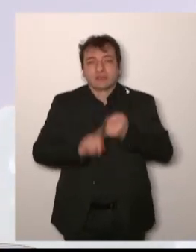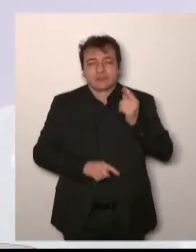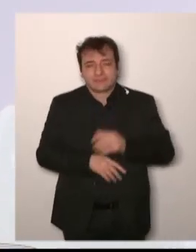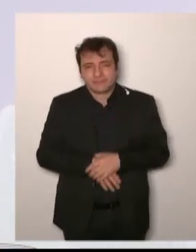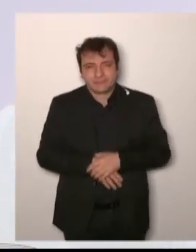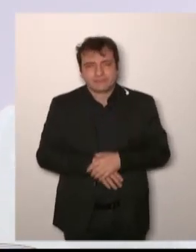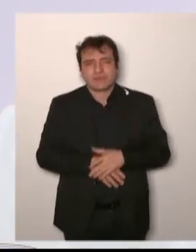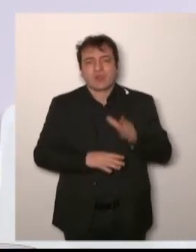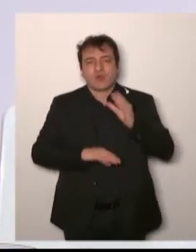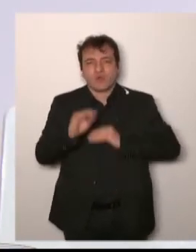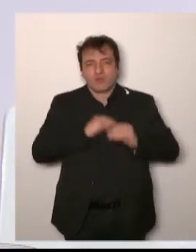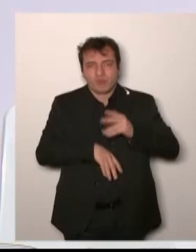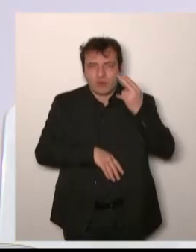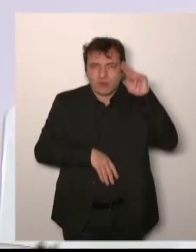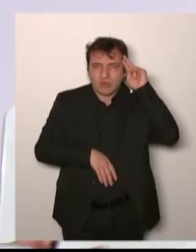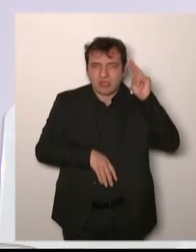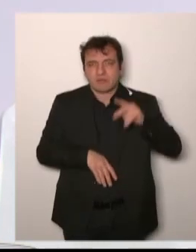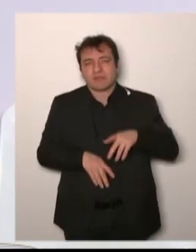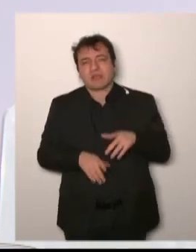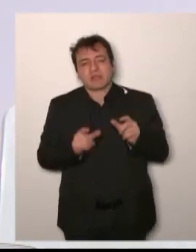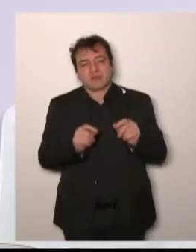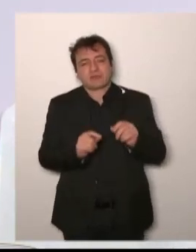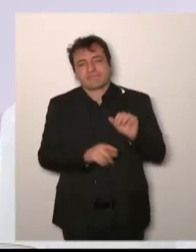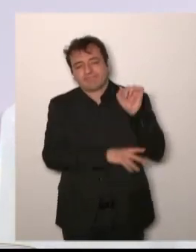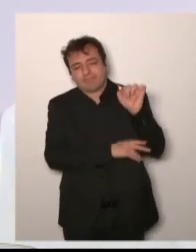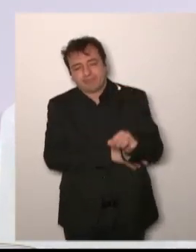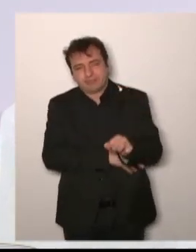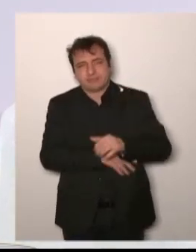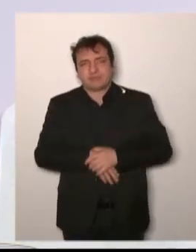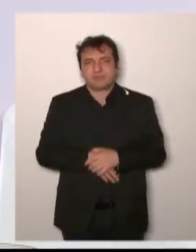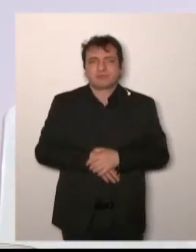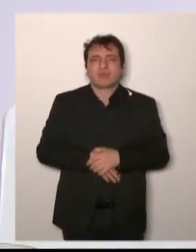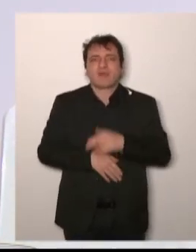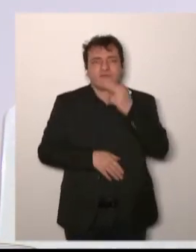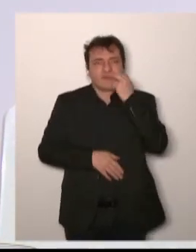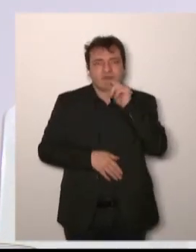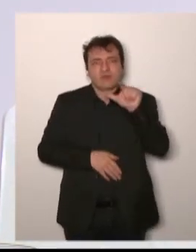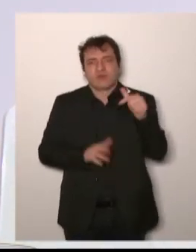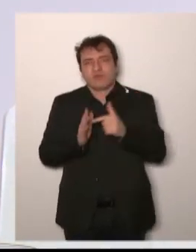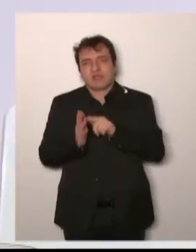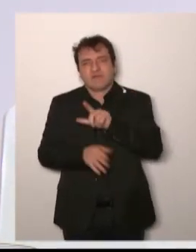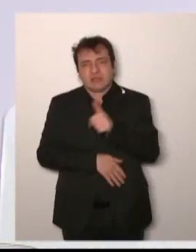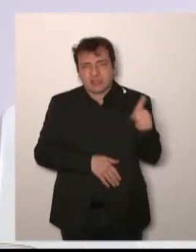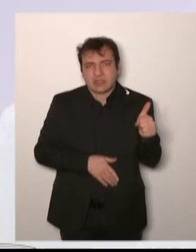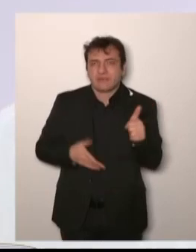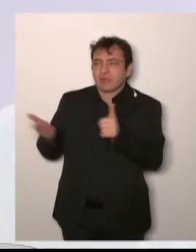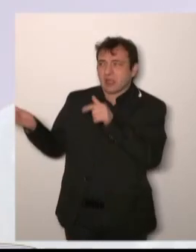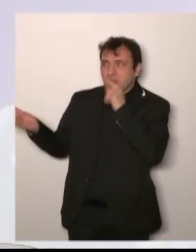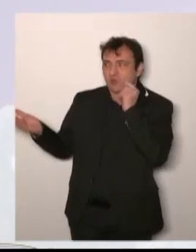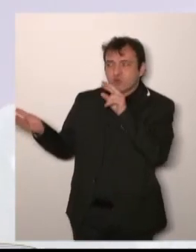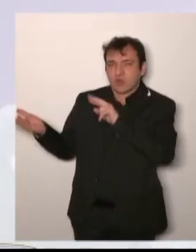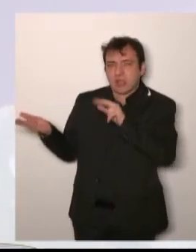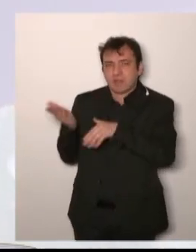Beating Cancer Plan in February of last year, and this is what John will be talking about. And secondly,